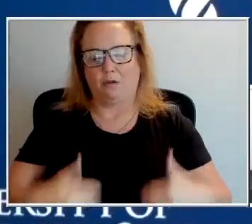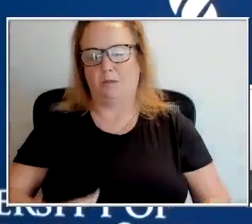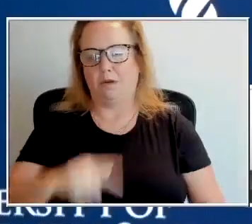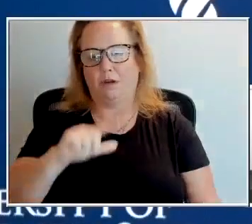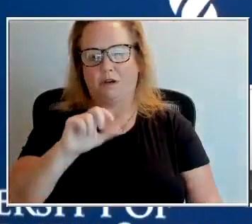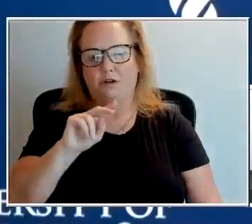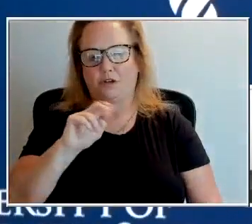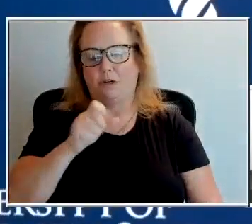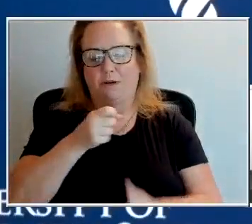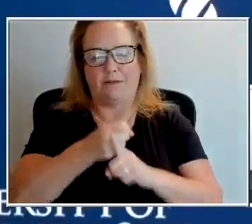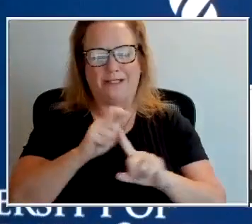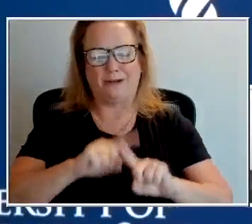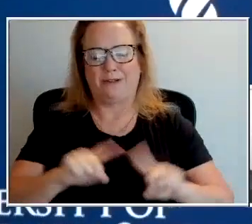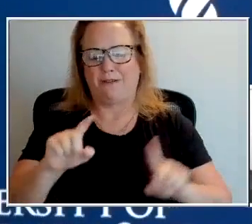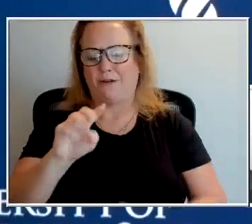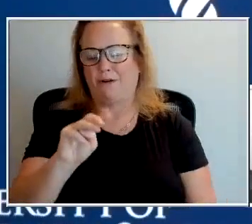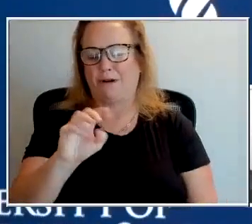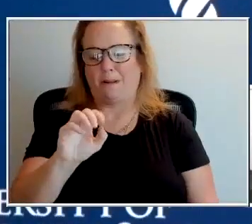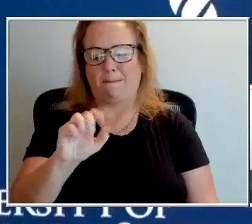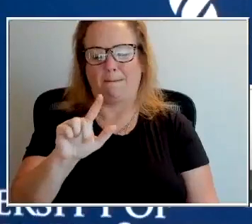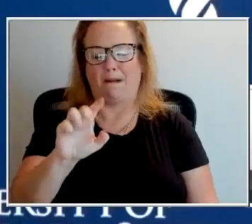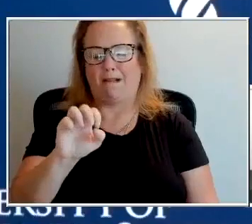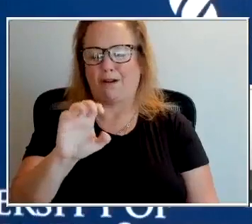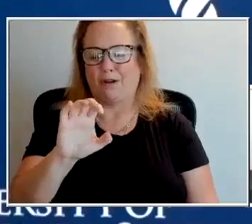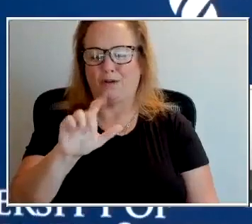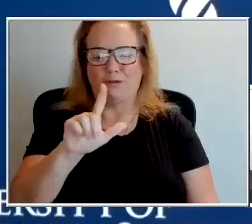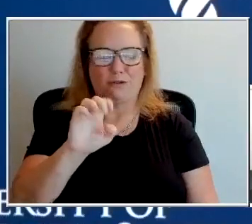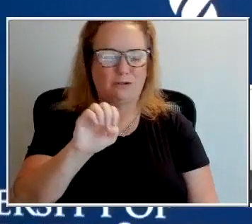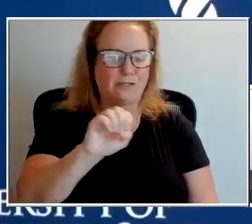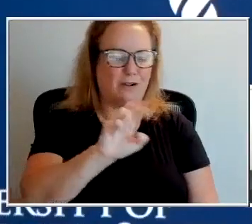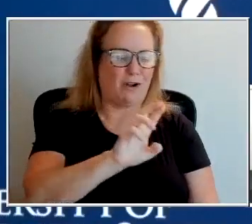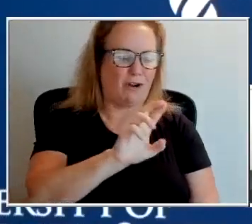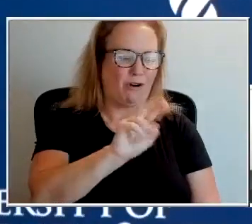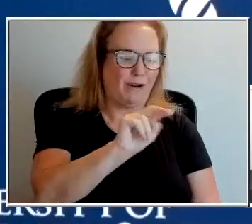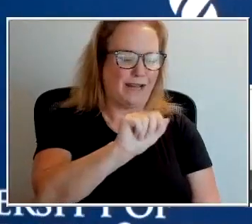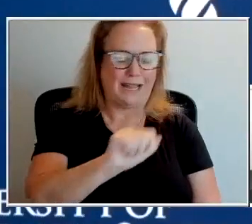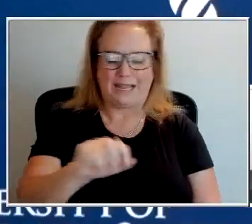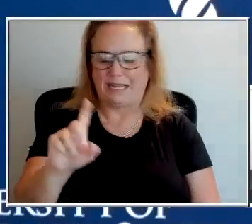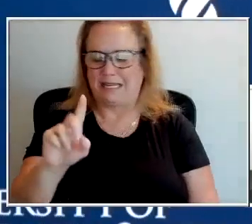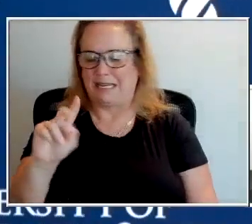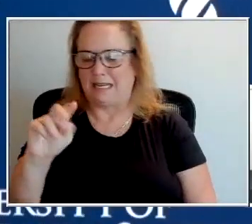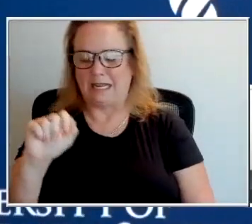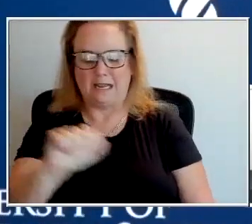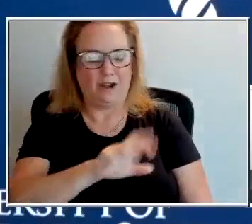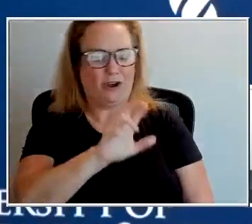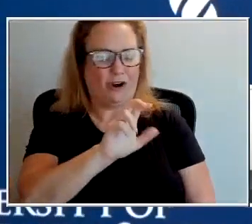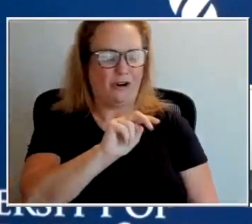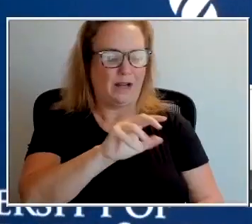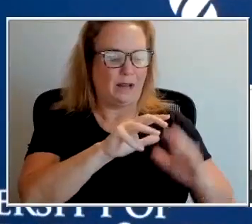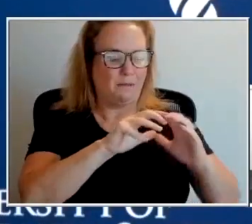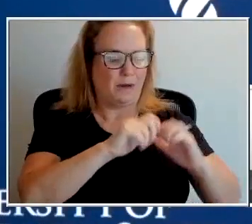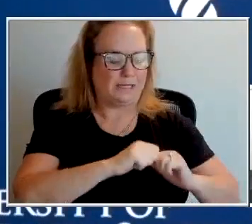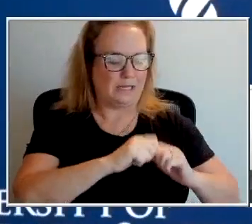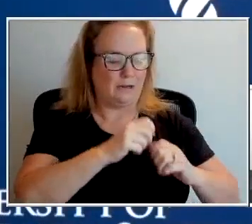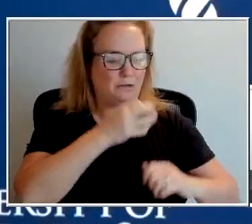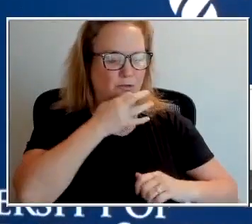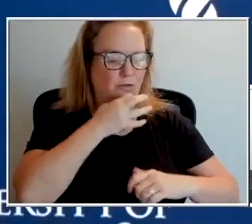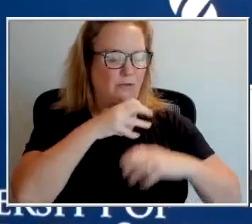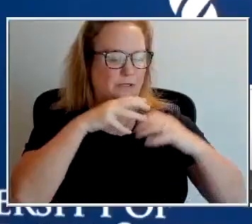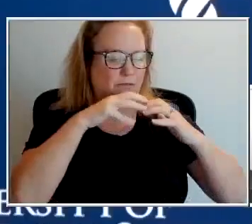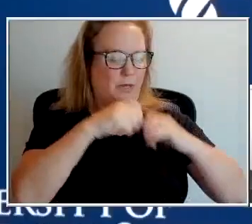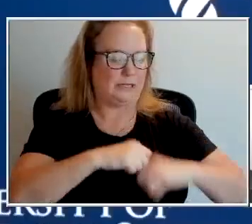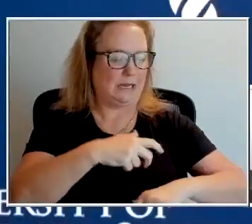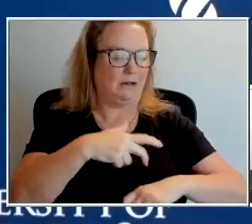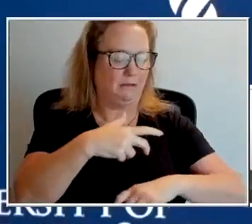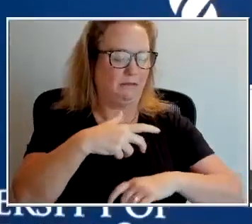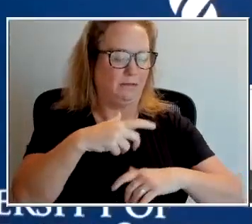completely different molecules, RNA and DNA. The RNA gets broken down soon after injection into the body and